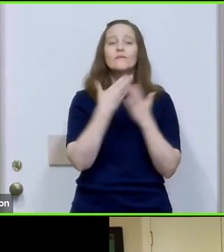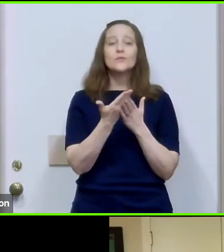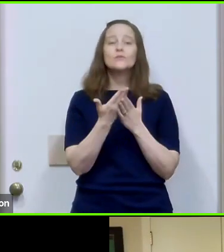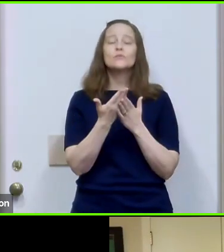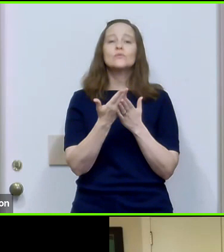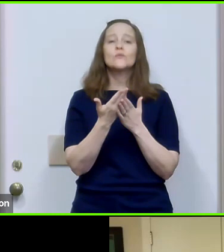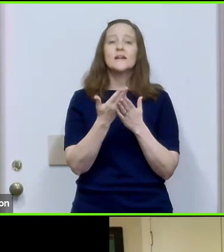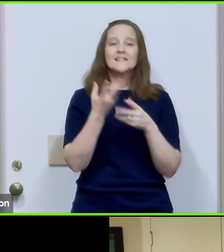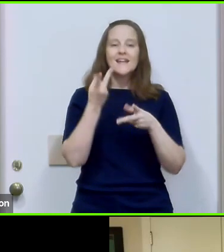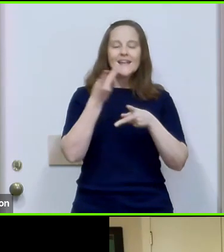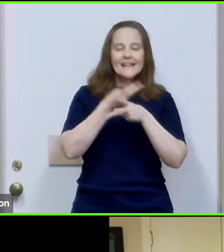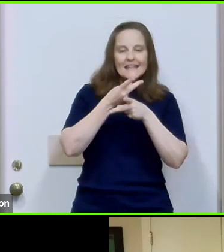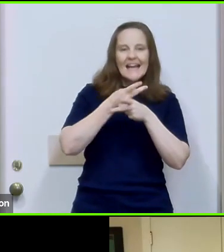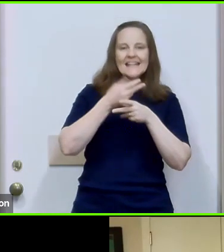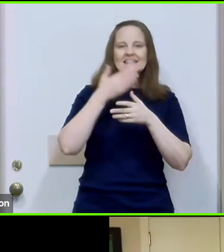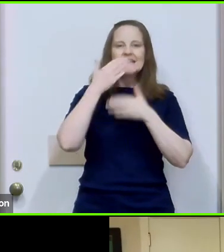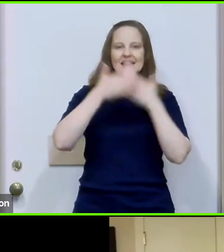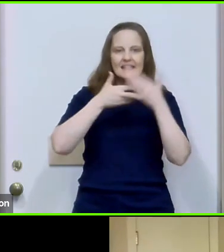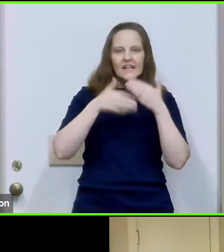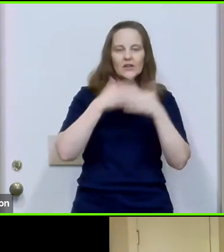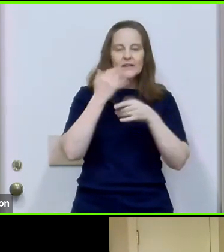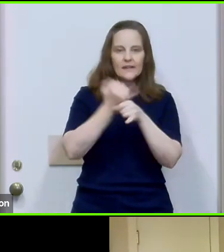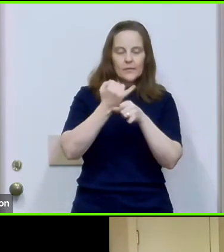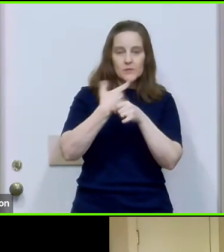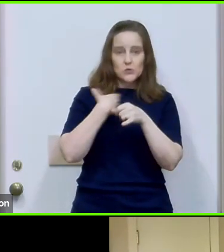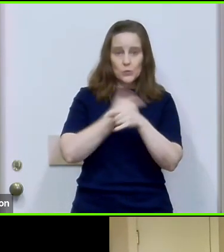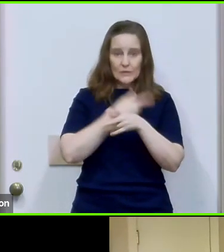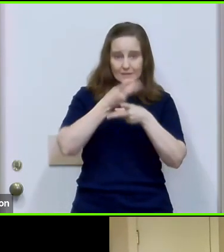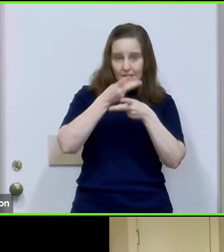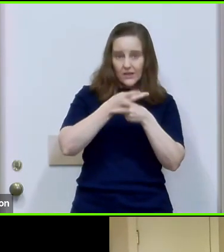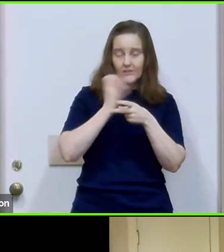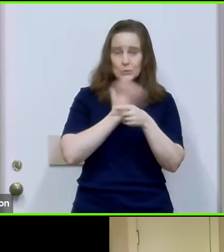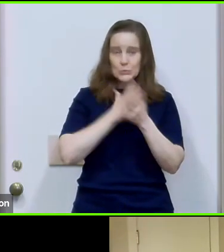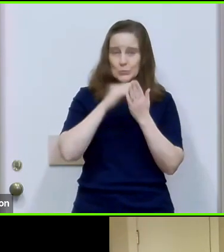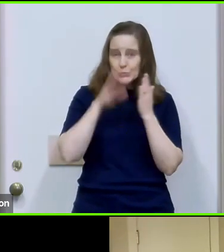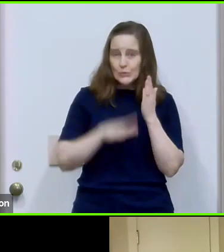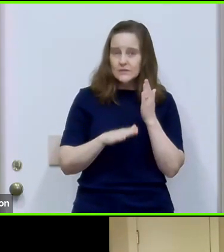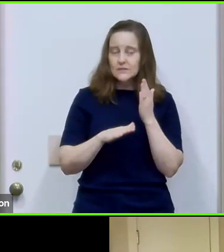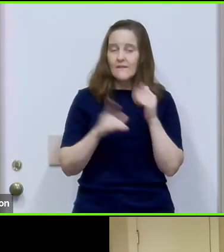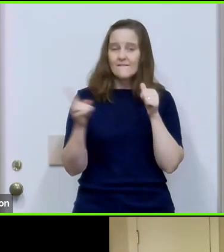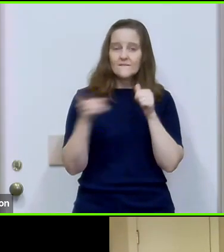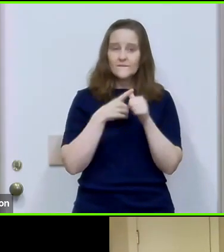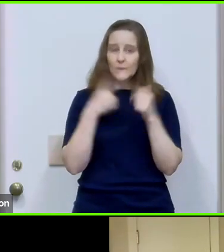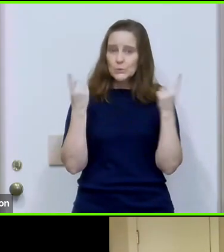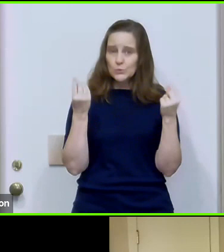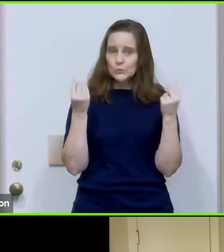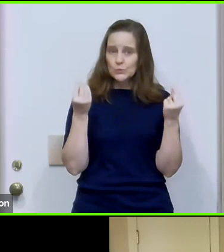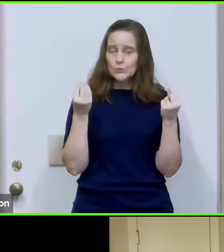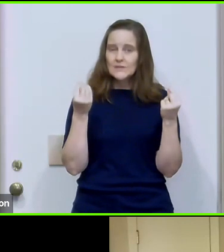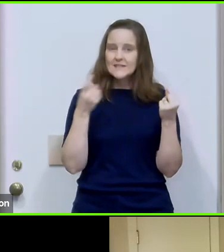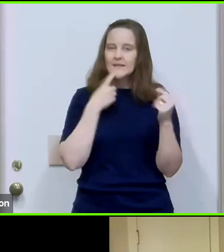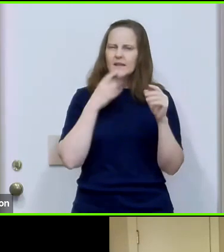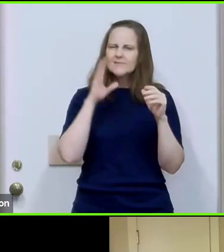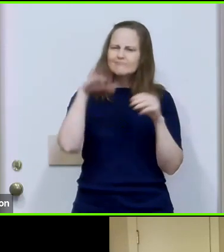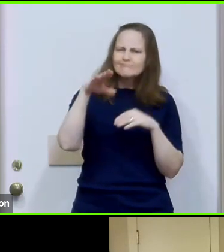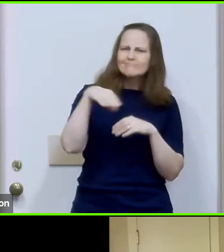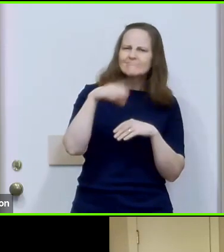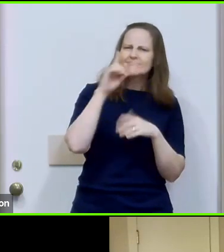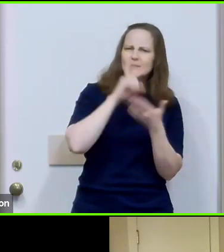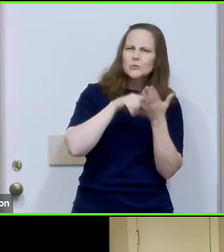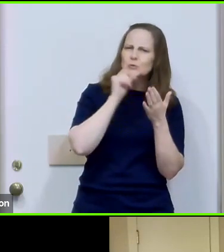caring campus, as a campus that really cares about how we take care of our students, the first thing that we do is we say, hey, I noticed you don't have a